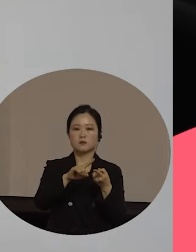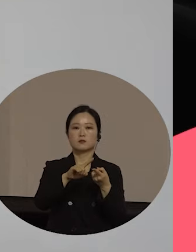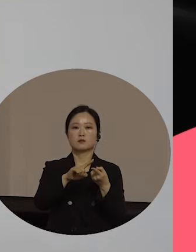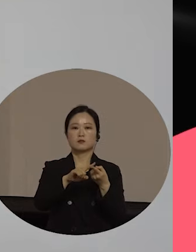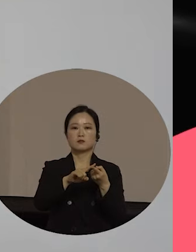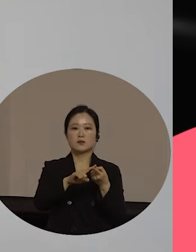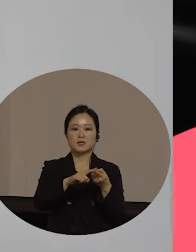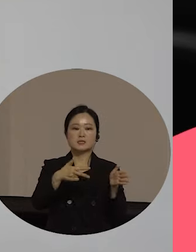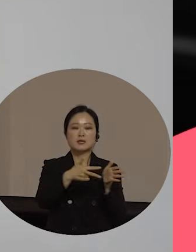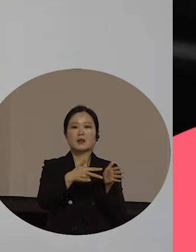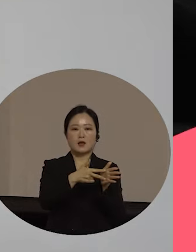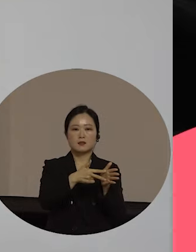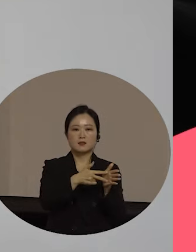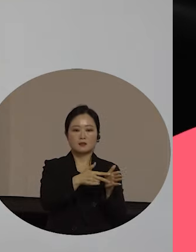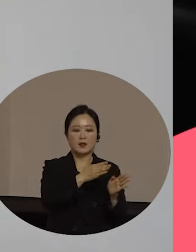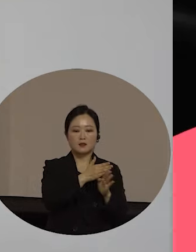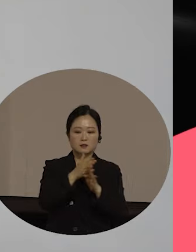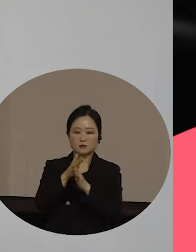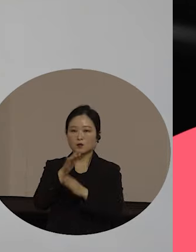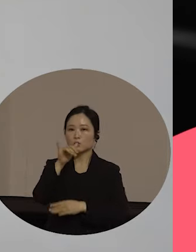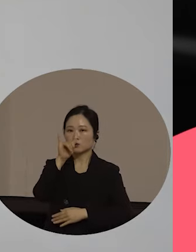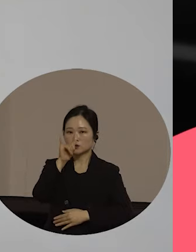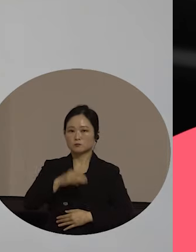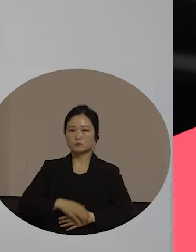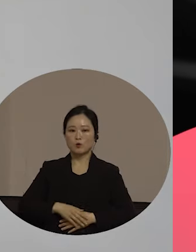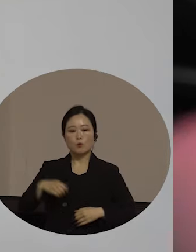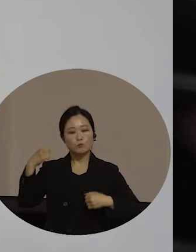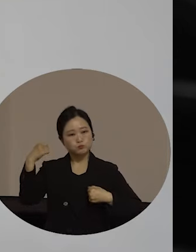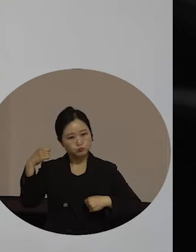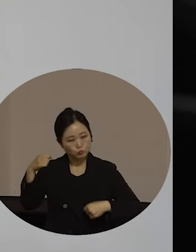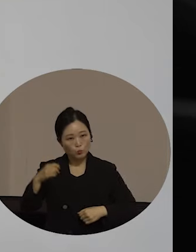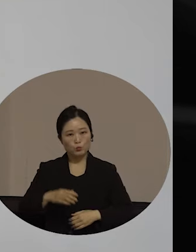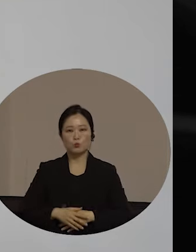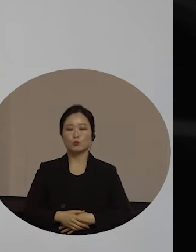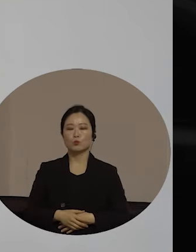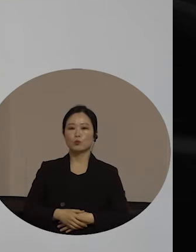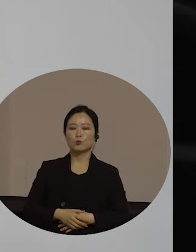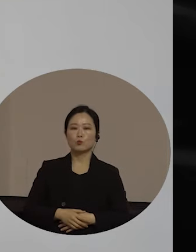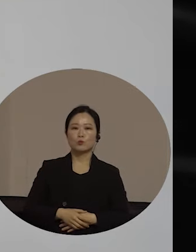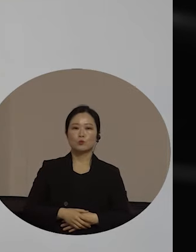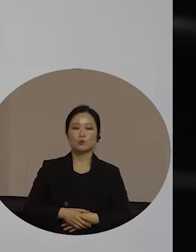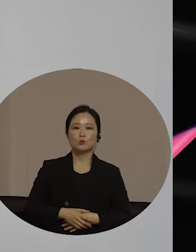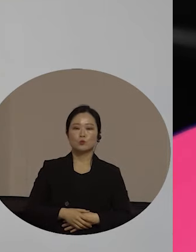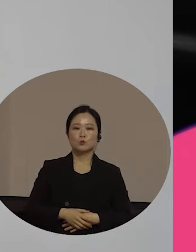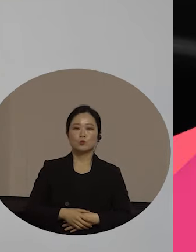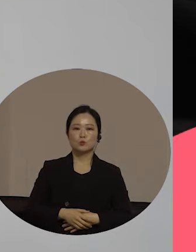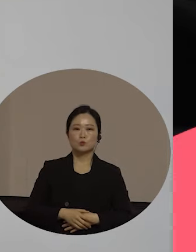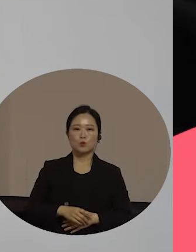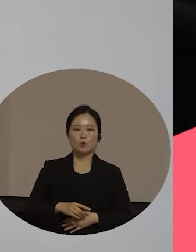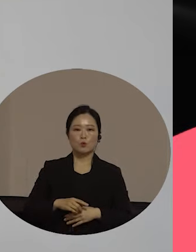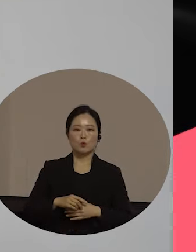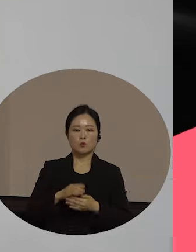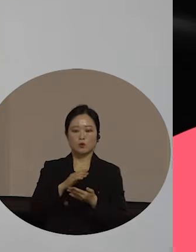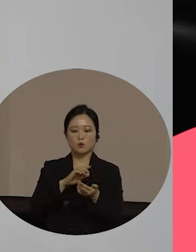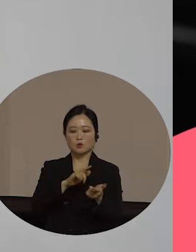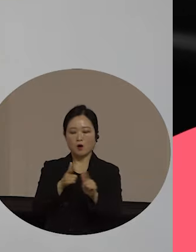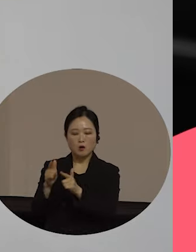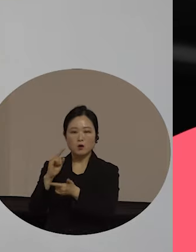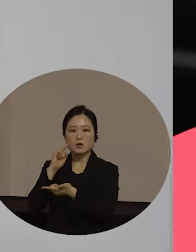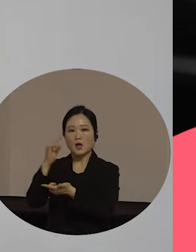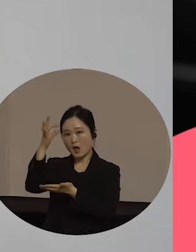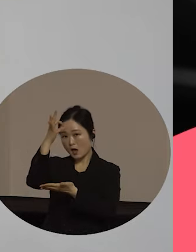arts, emphasizing social-emotional learning, community engagement, and integrates technology and digital